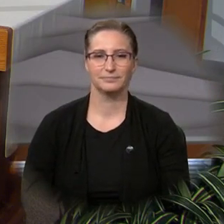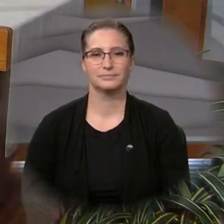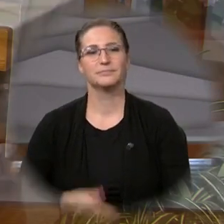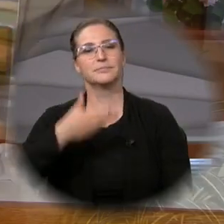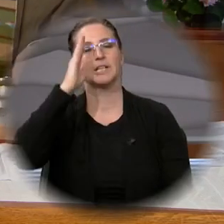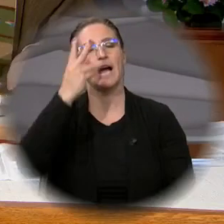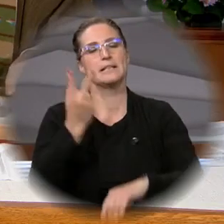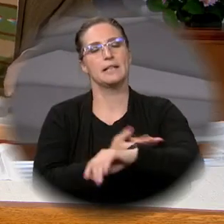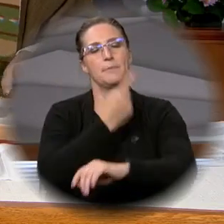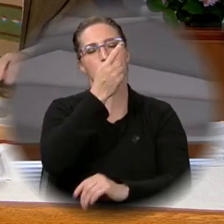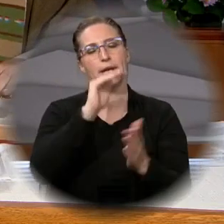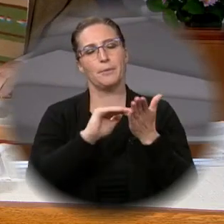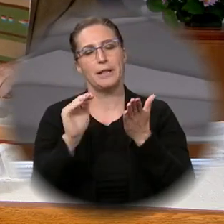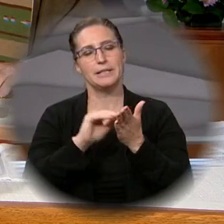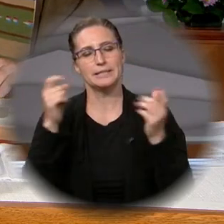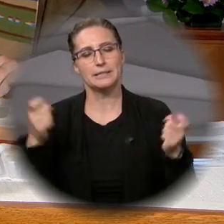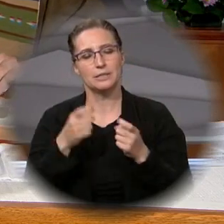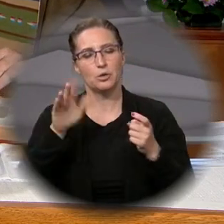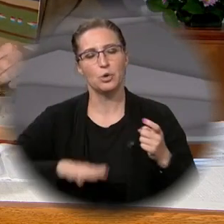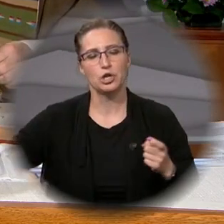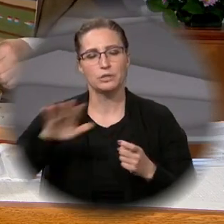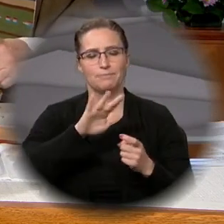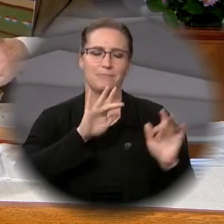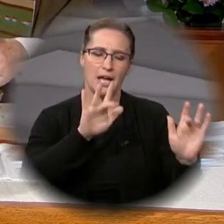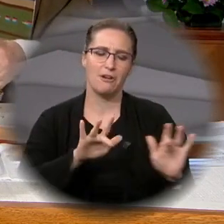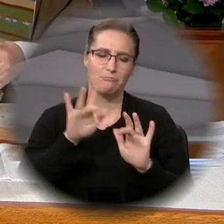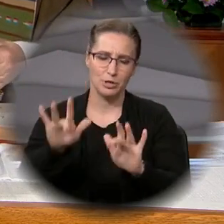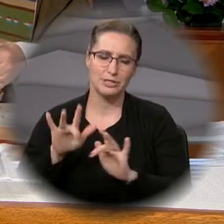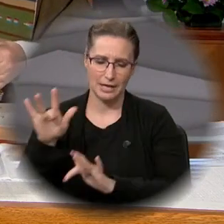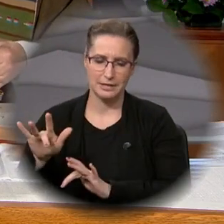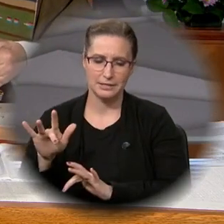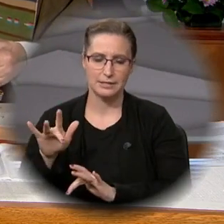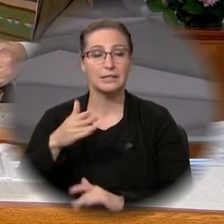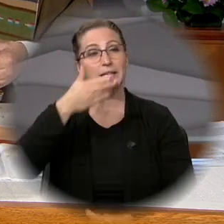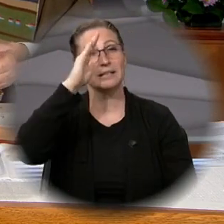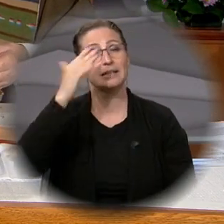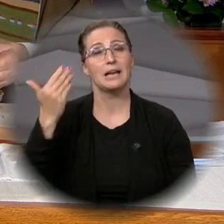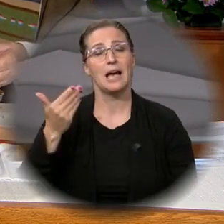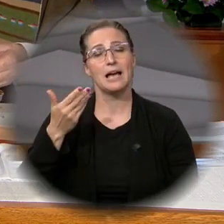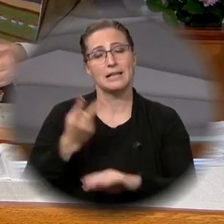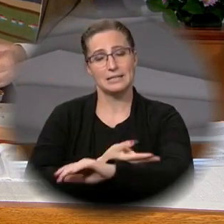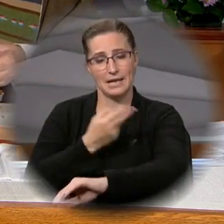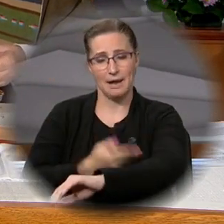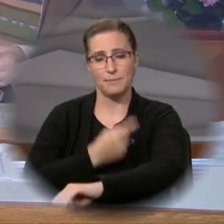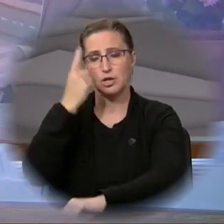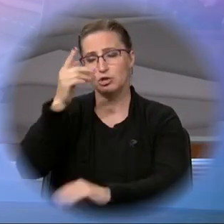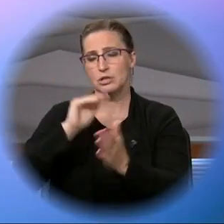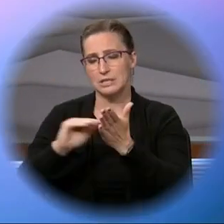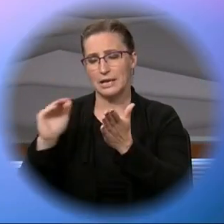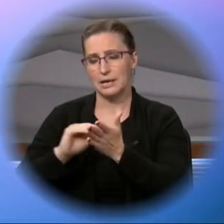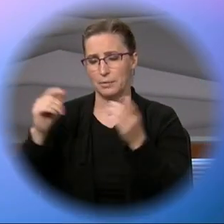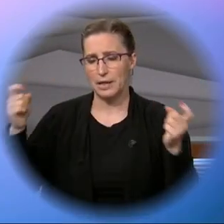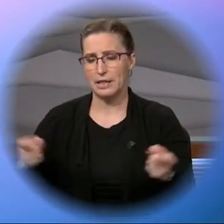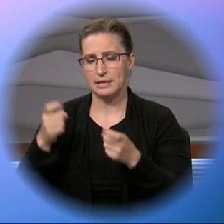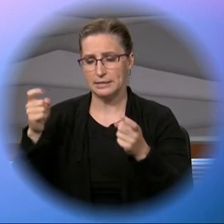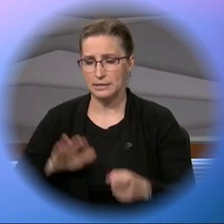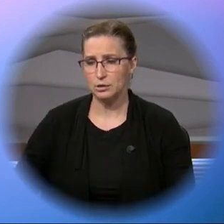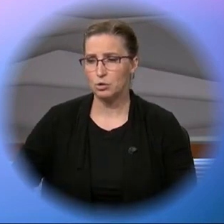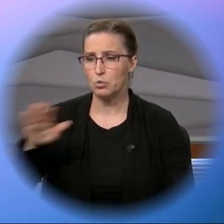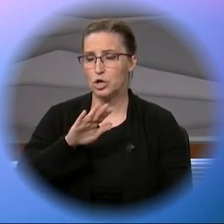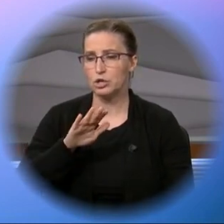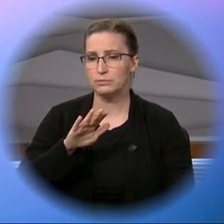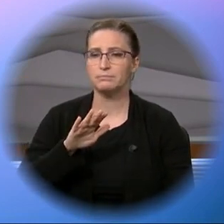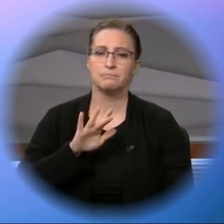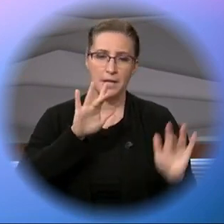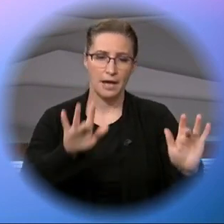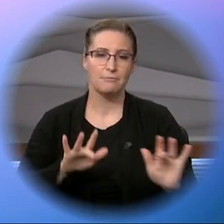Peace. Lamb of God, you take away the sins of the world. Have mercy on us. Lamb of God, you take away the sins